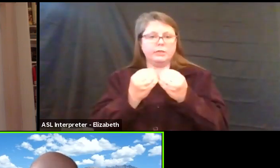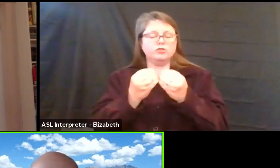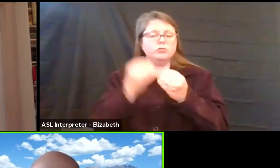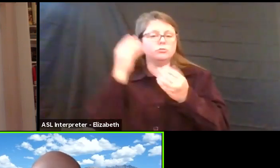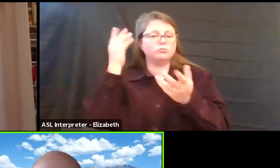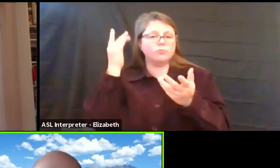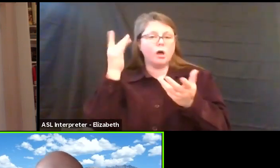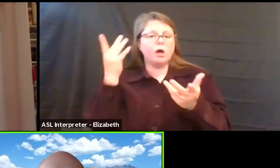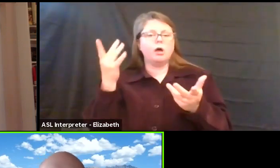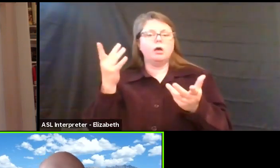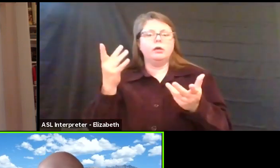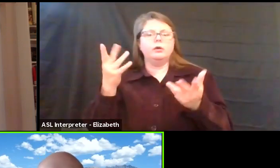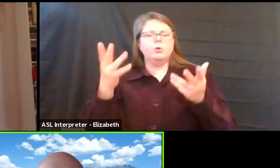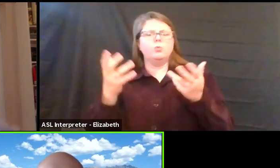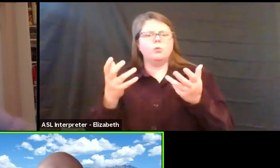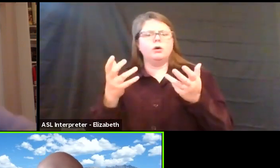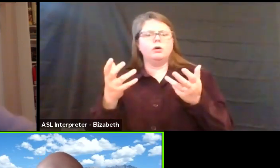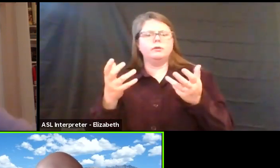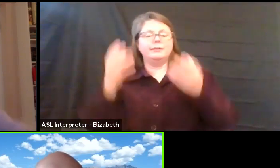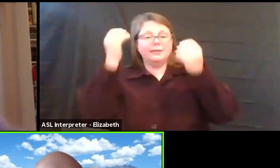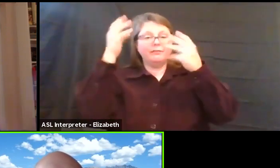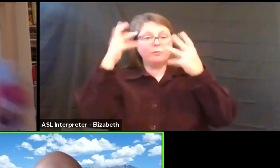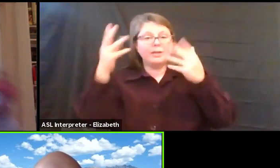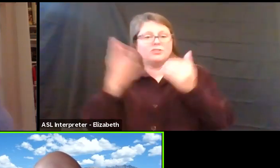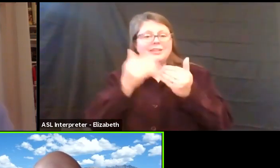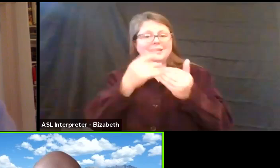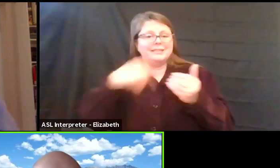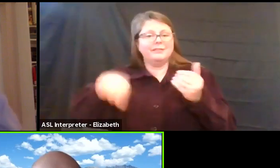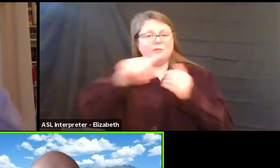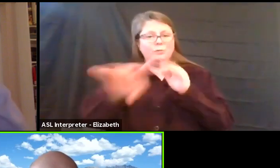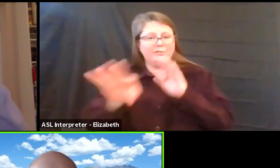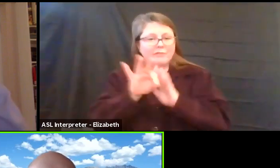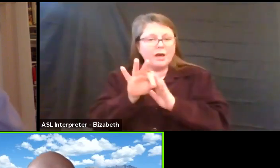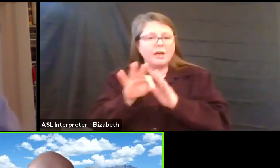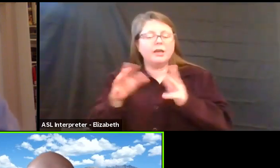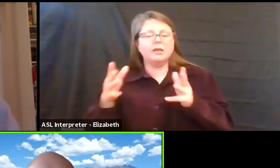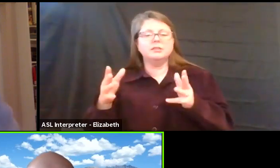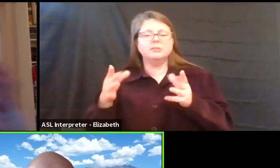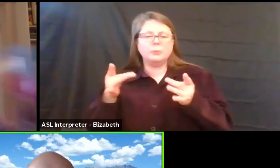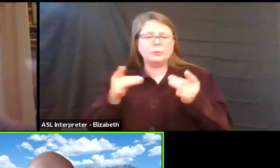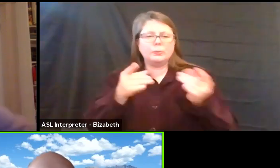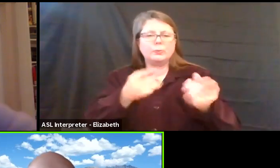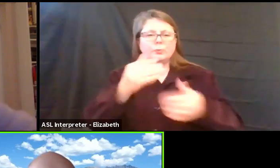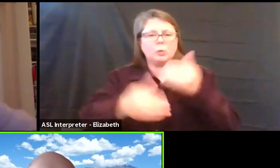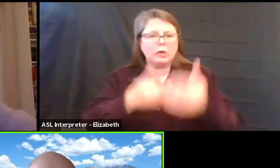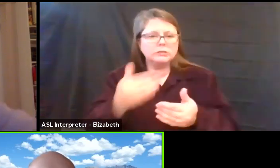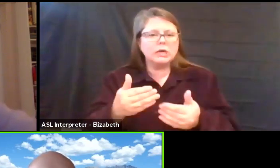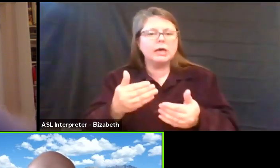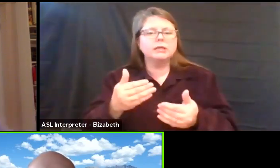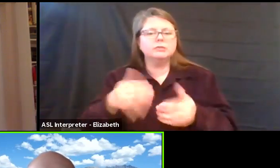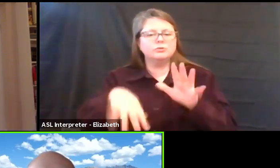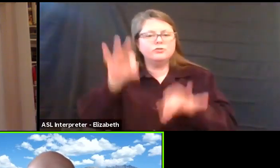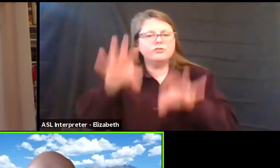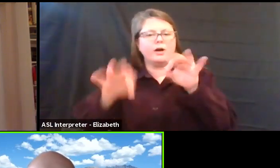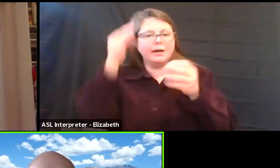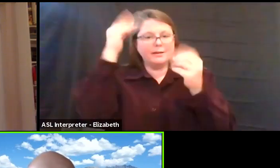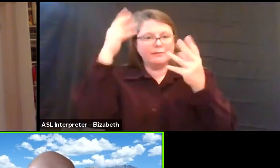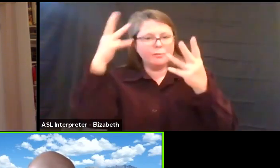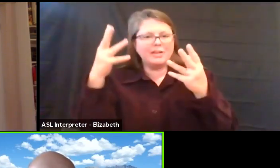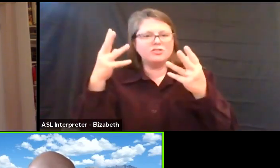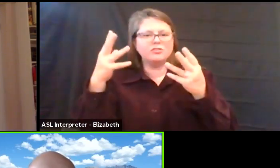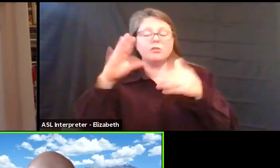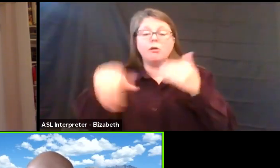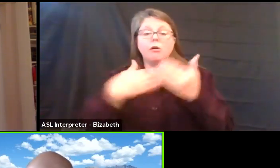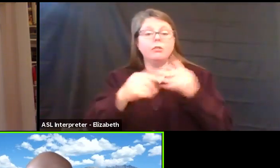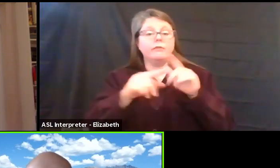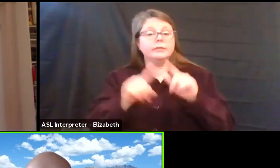easier to navigate. And we're also working on making good information available about the different resources, the financing